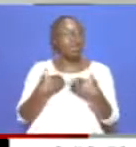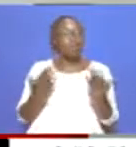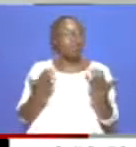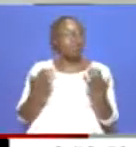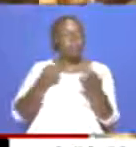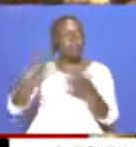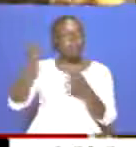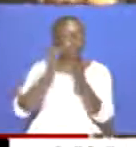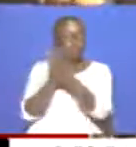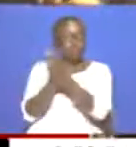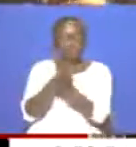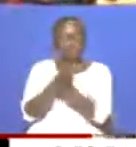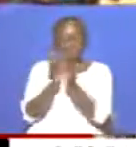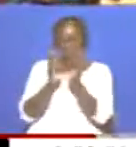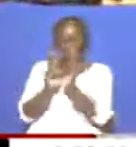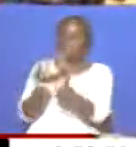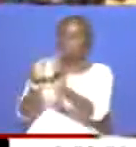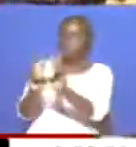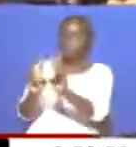story.